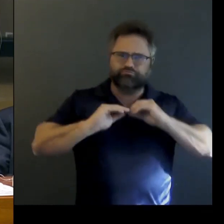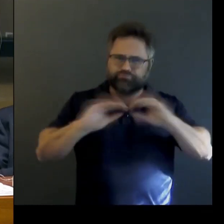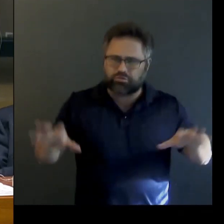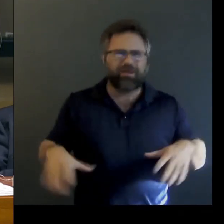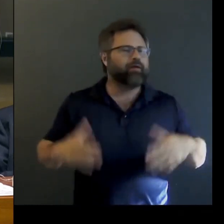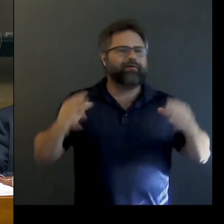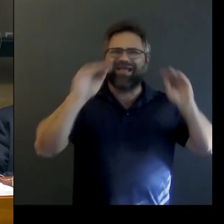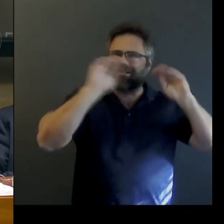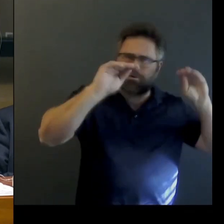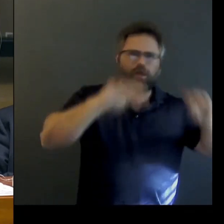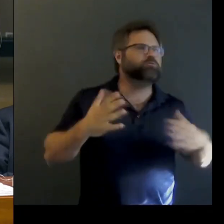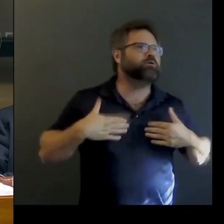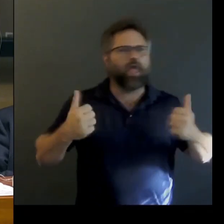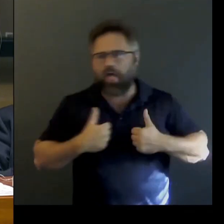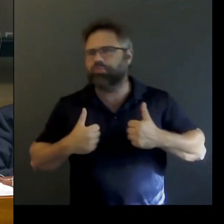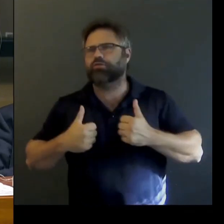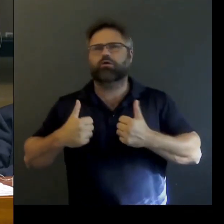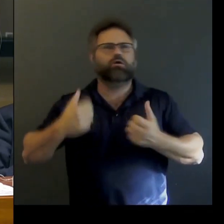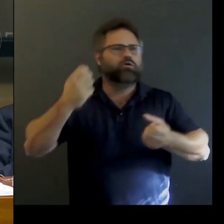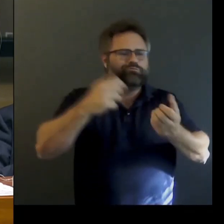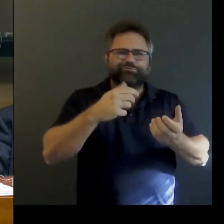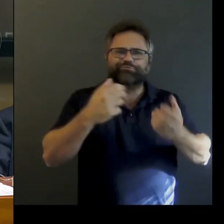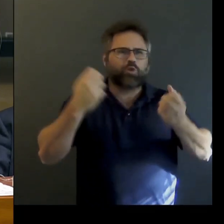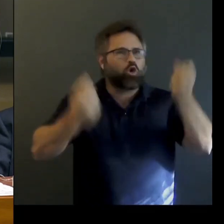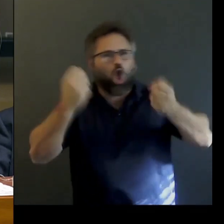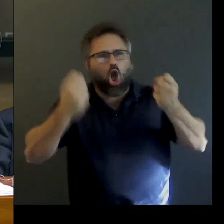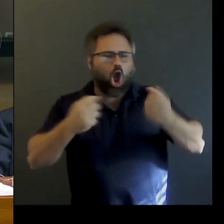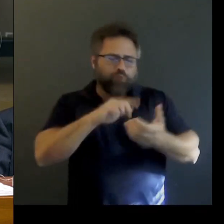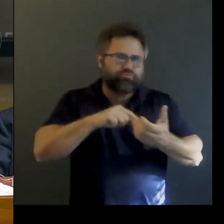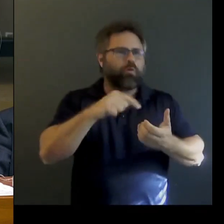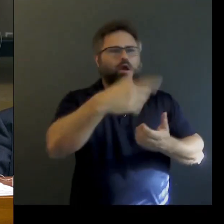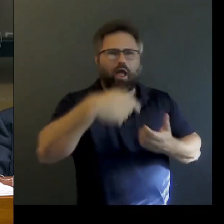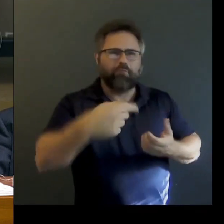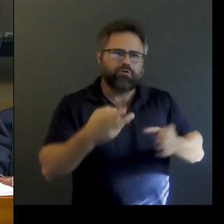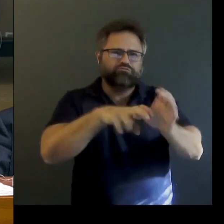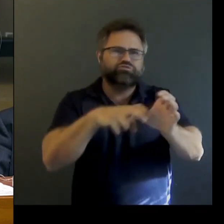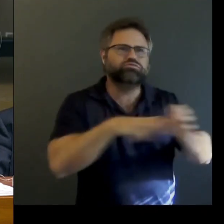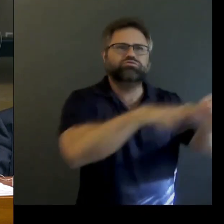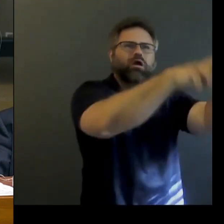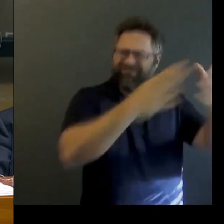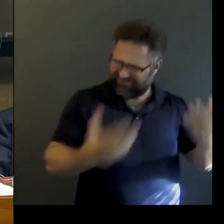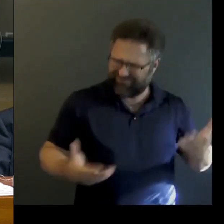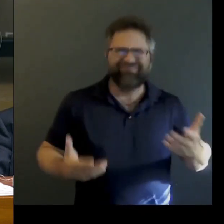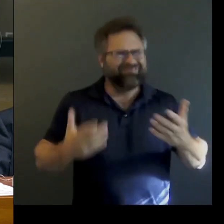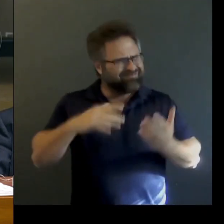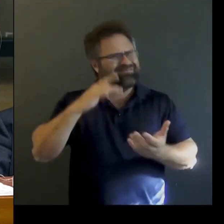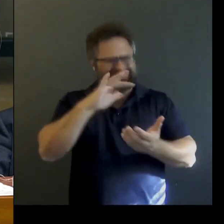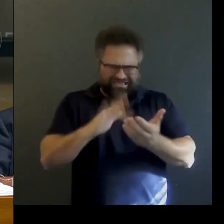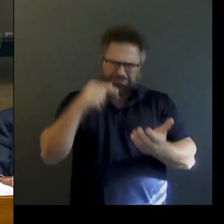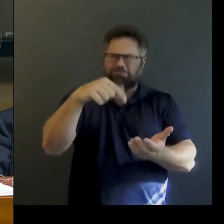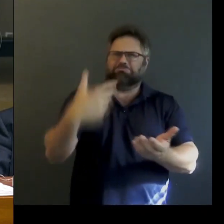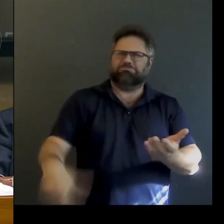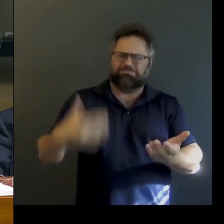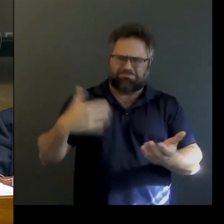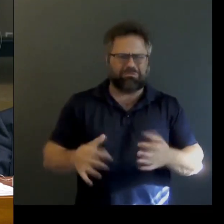transport, financial services, and many other facets of life. However, digital technology is not accessible for many persons with